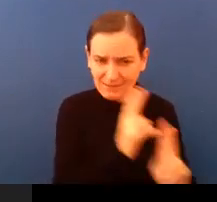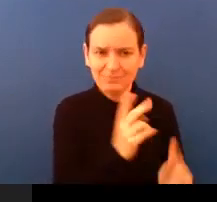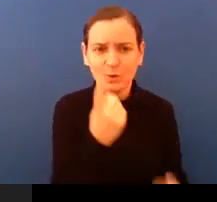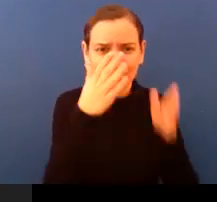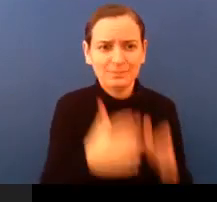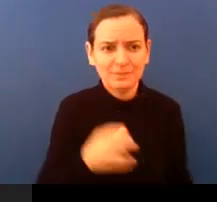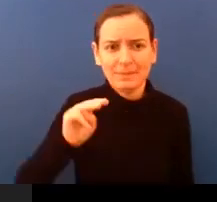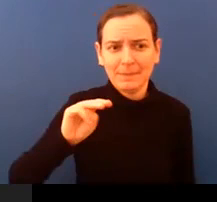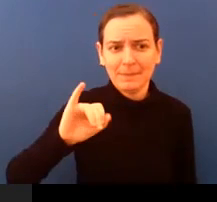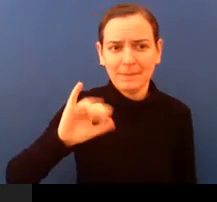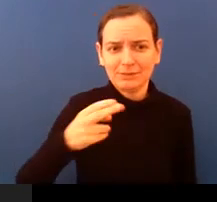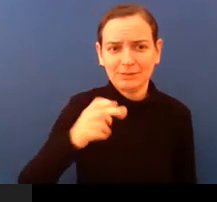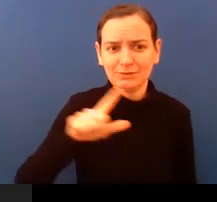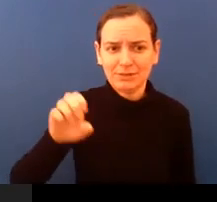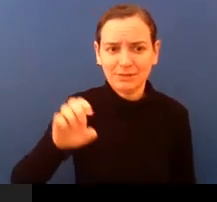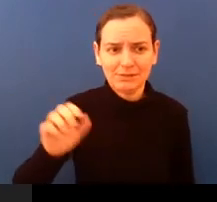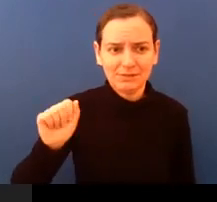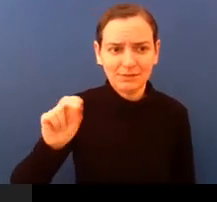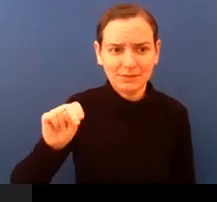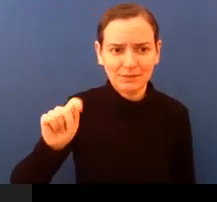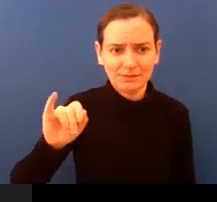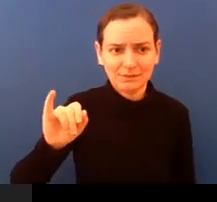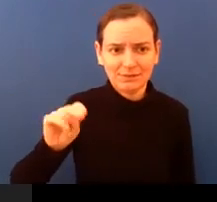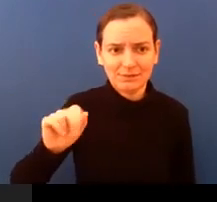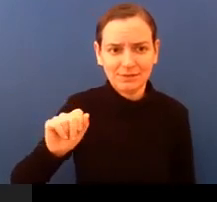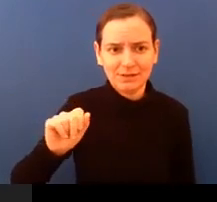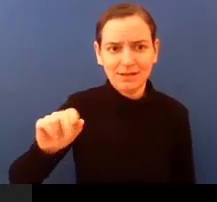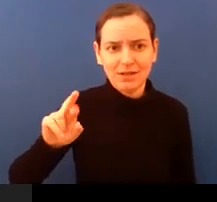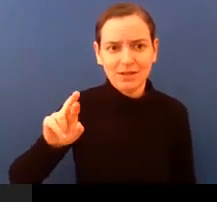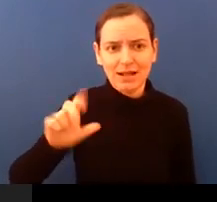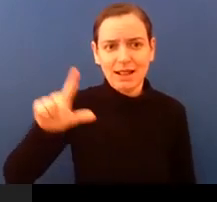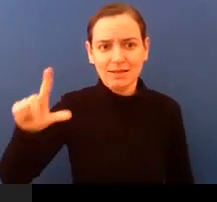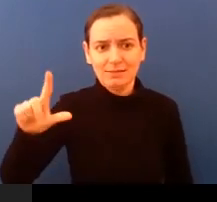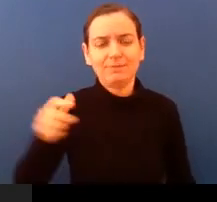If you need to get more information, you can email me at